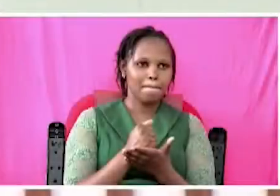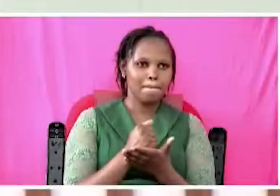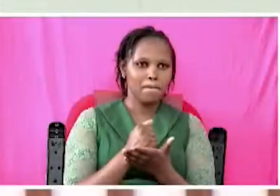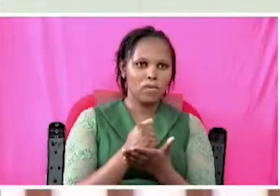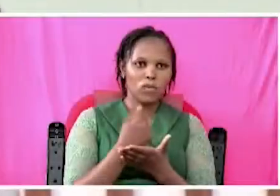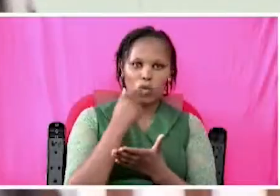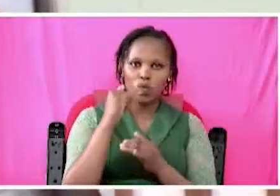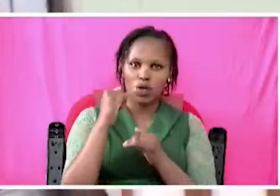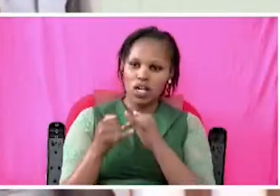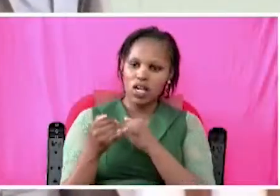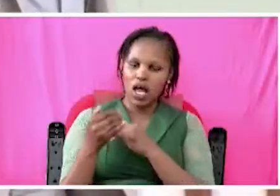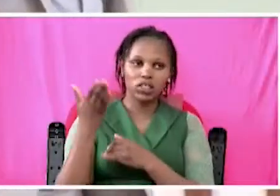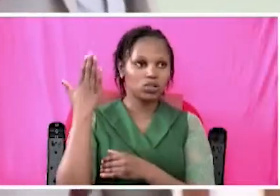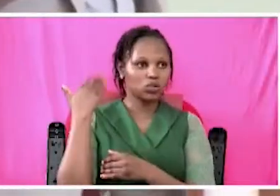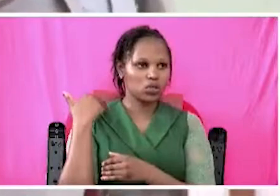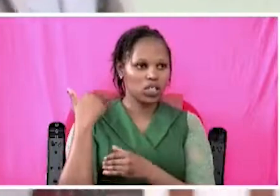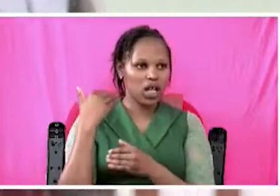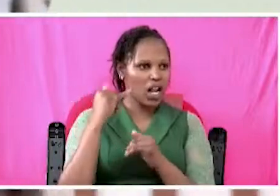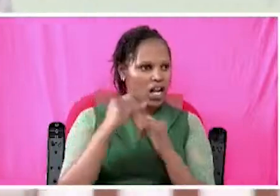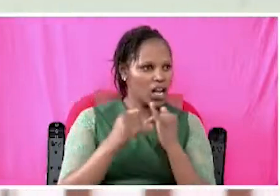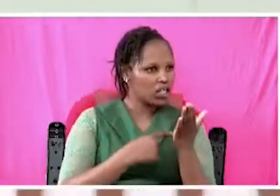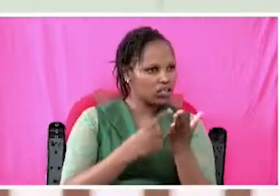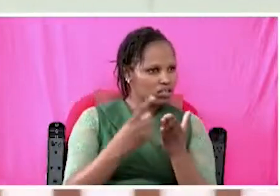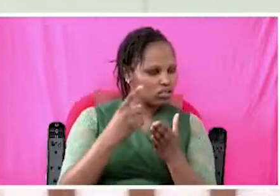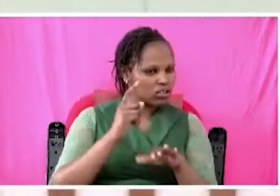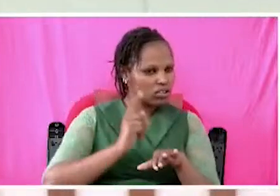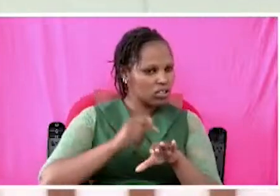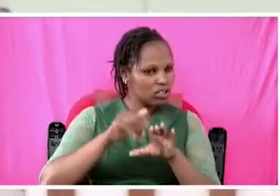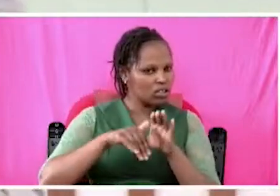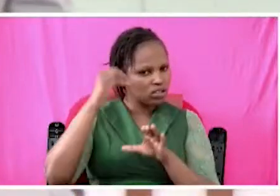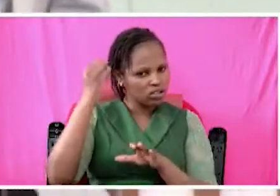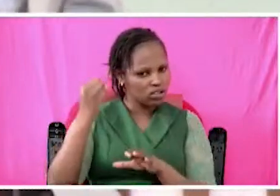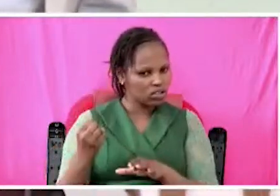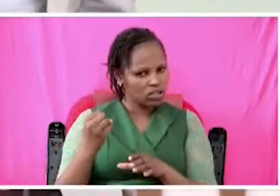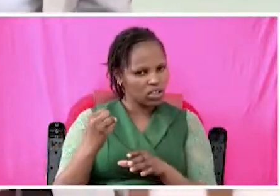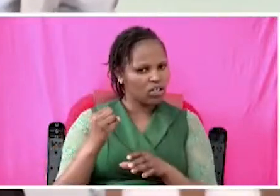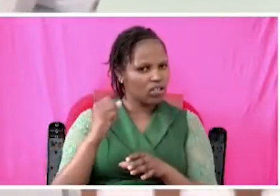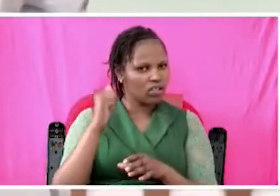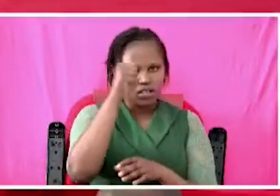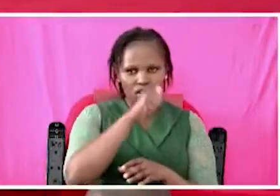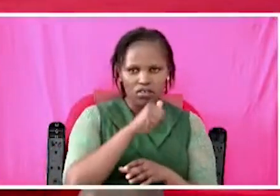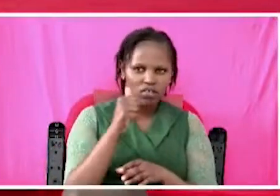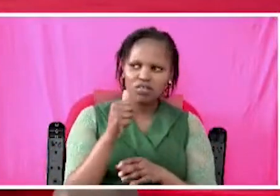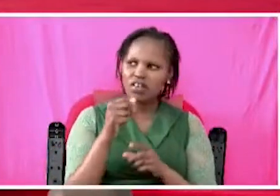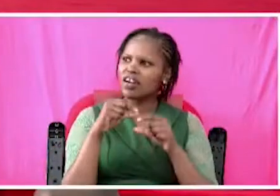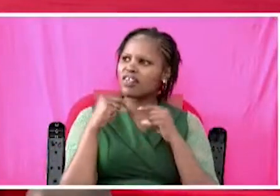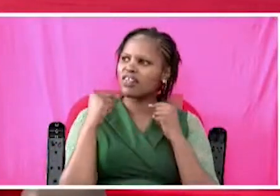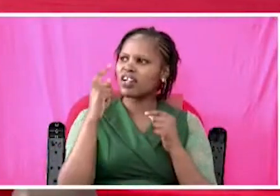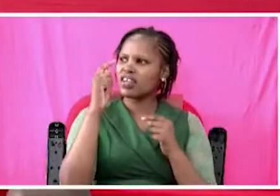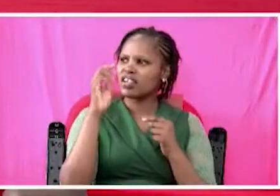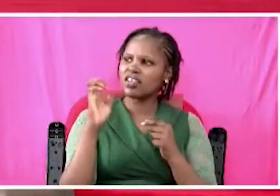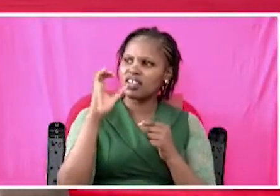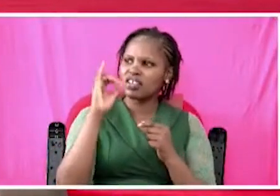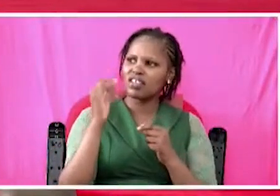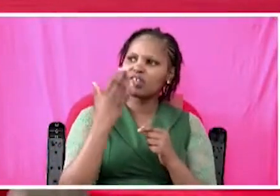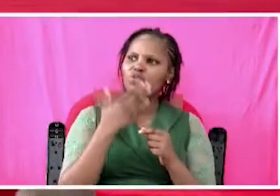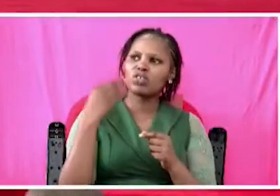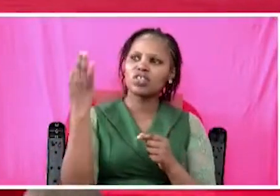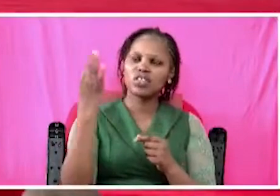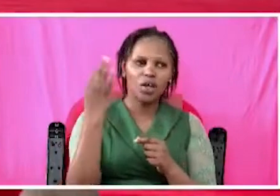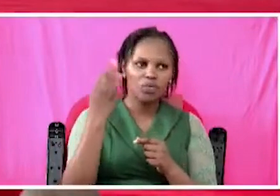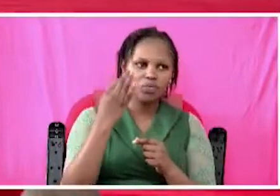So last week, while I was in South Africa, Reverend Mitei was the preacher. And you know, for